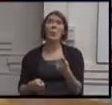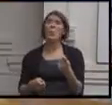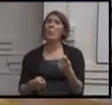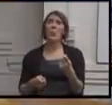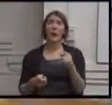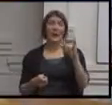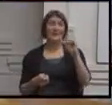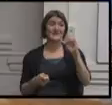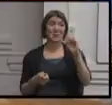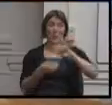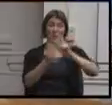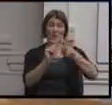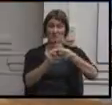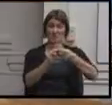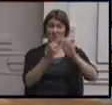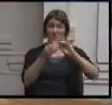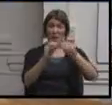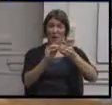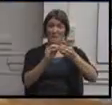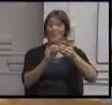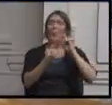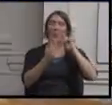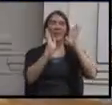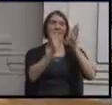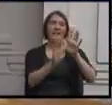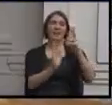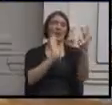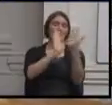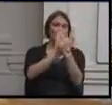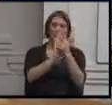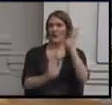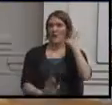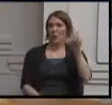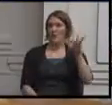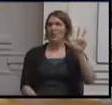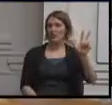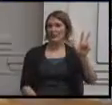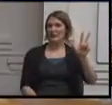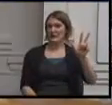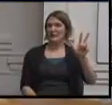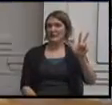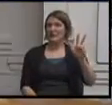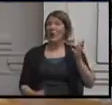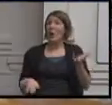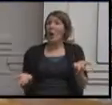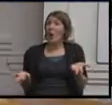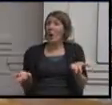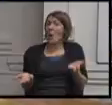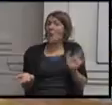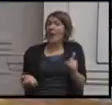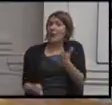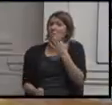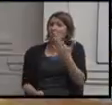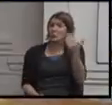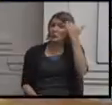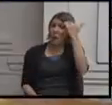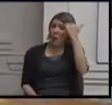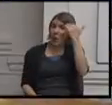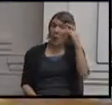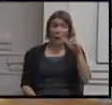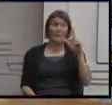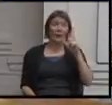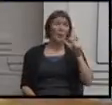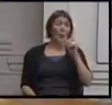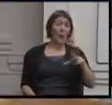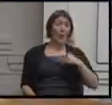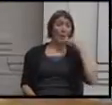overall ISO rating. Our ISO rating would remain a 3. So that's kind of good news, particularly for